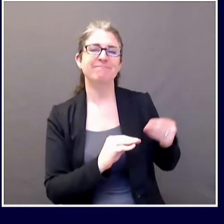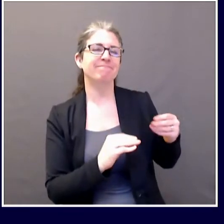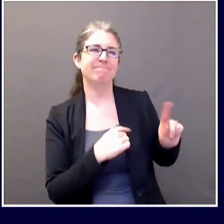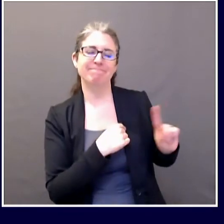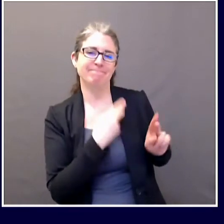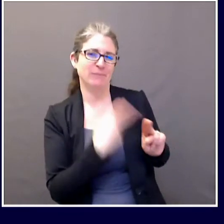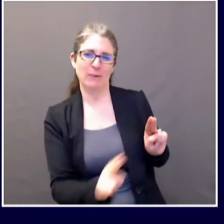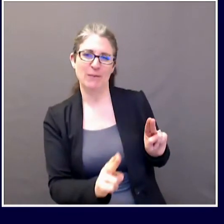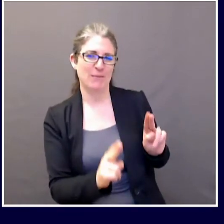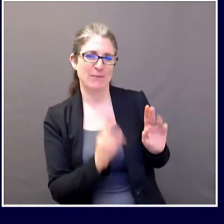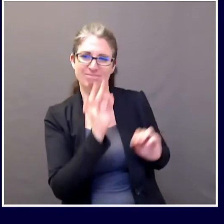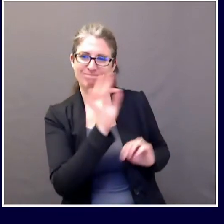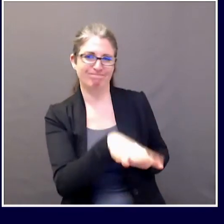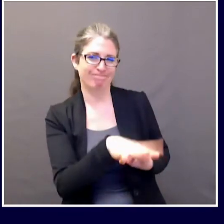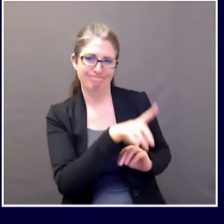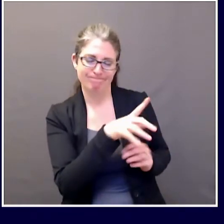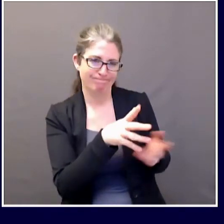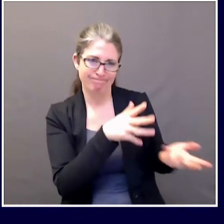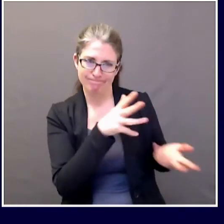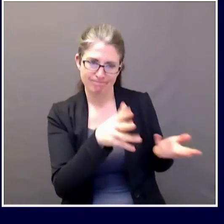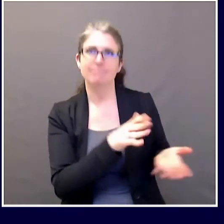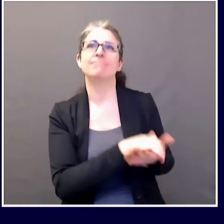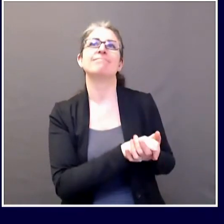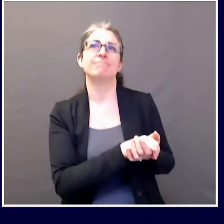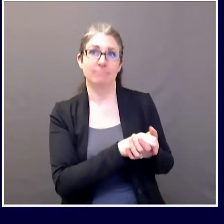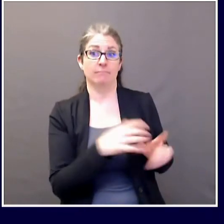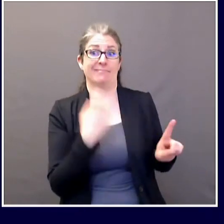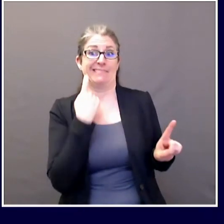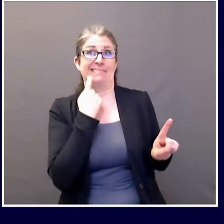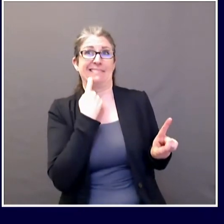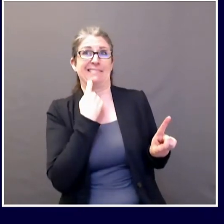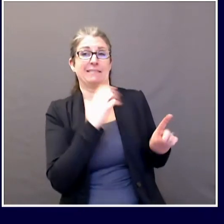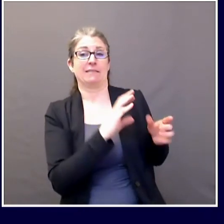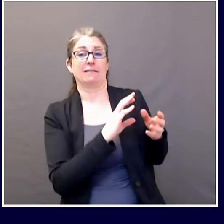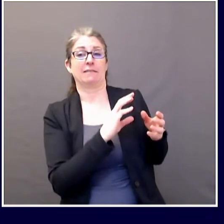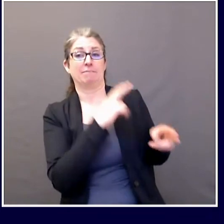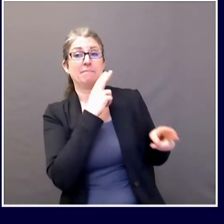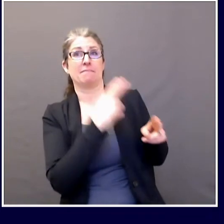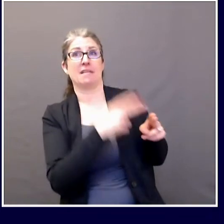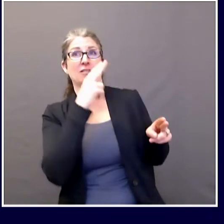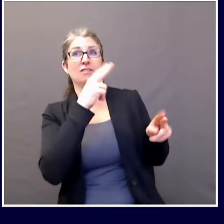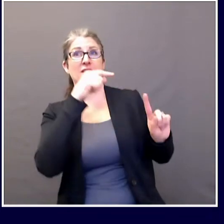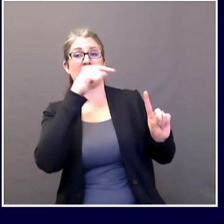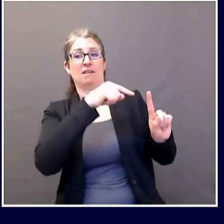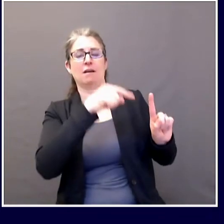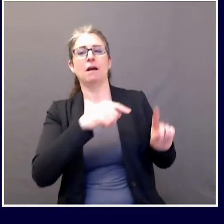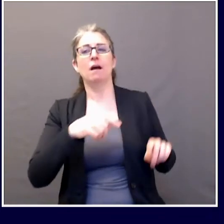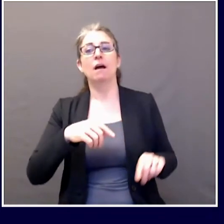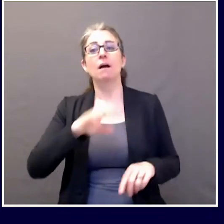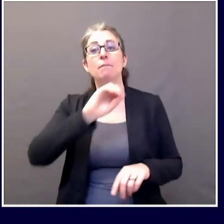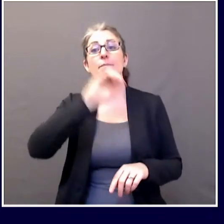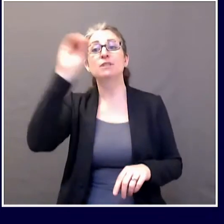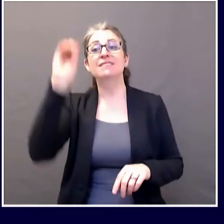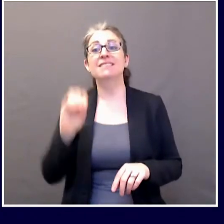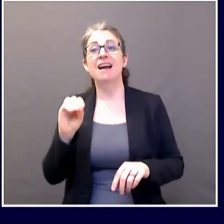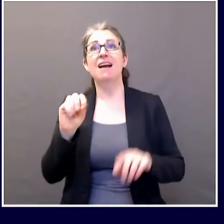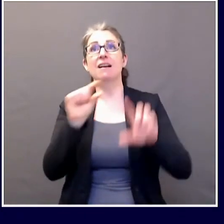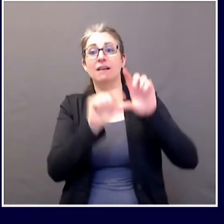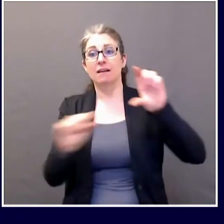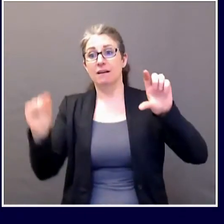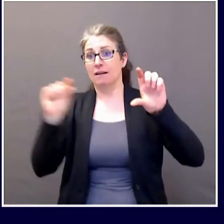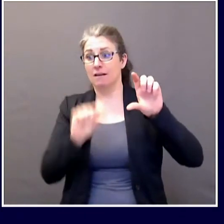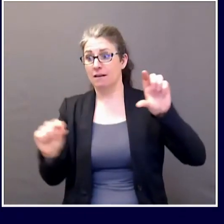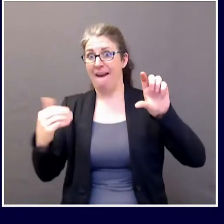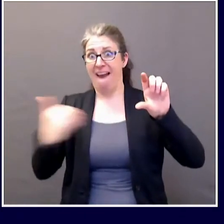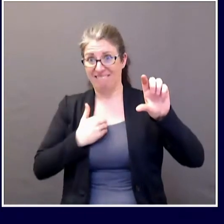You touched on this a moment ago about the declining positivity rate. It seems like there might be sort of a corollary there